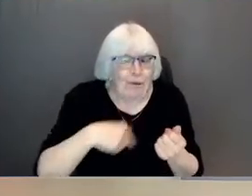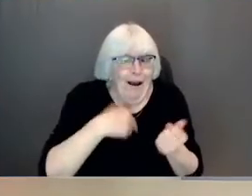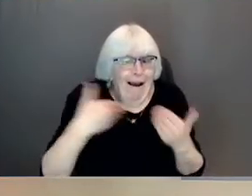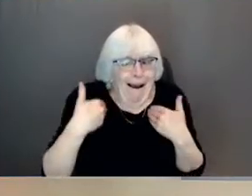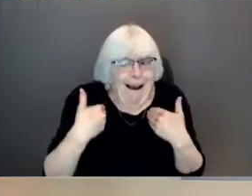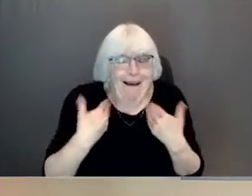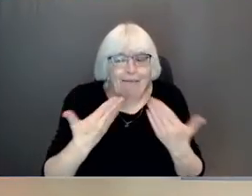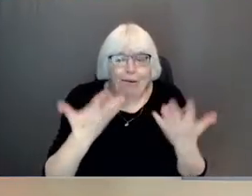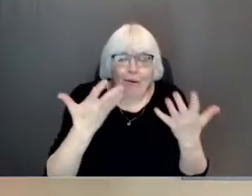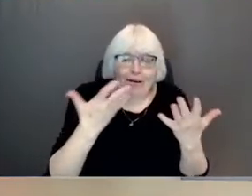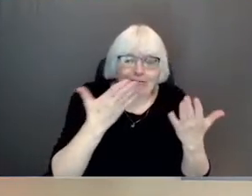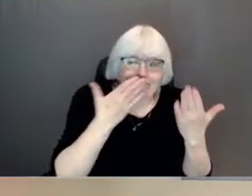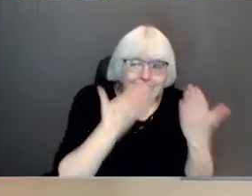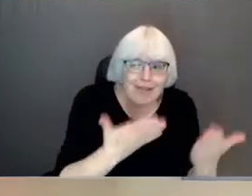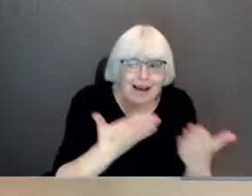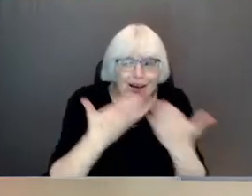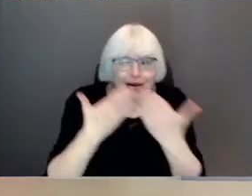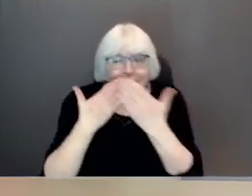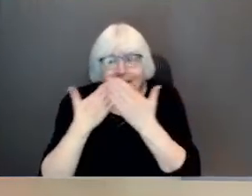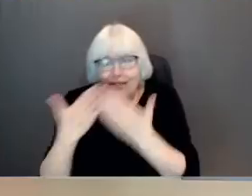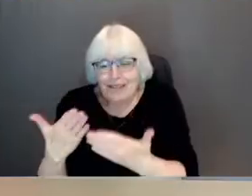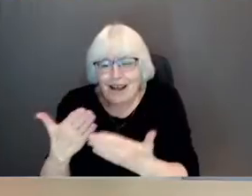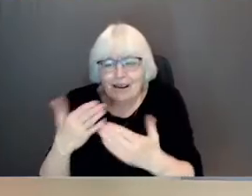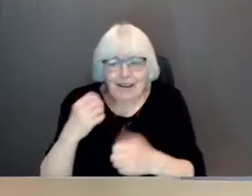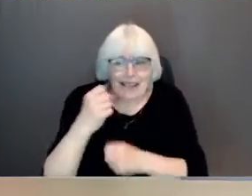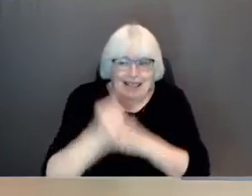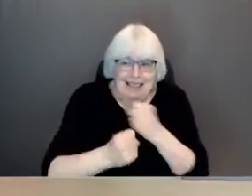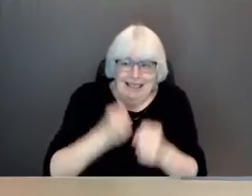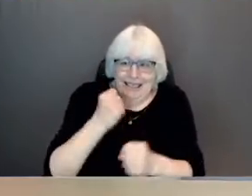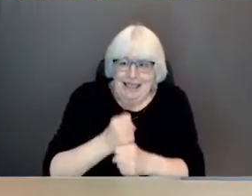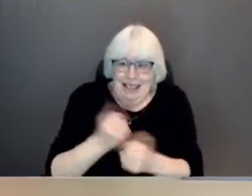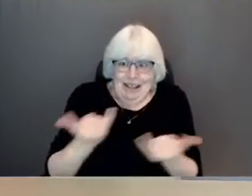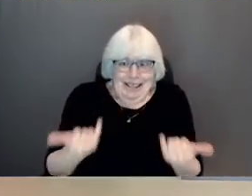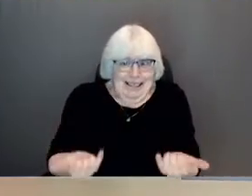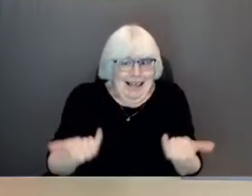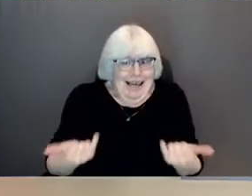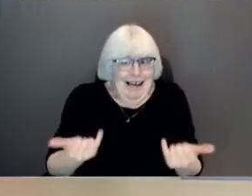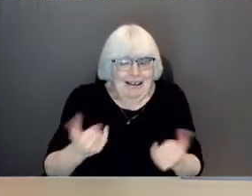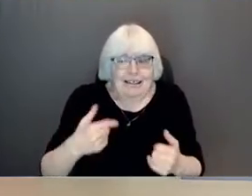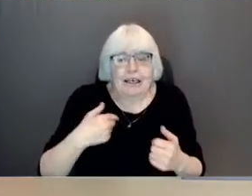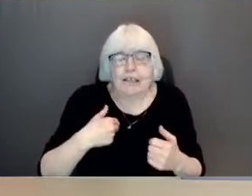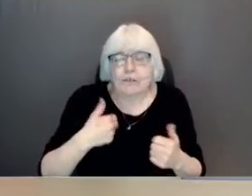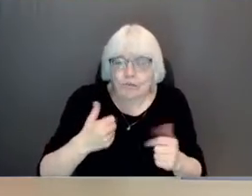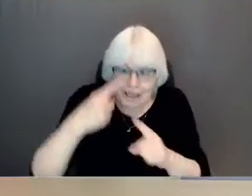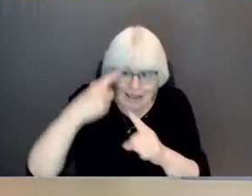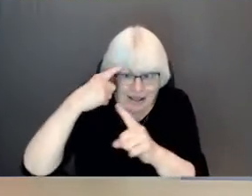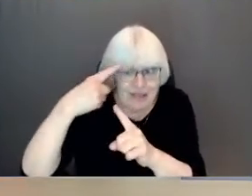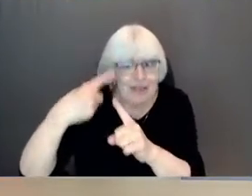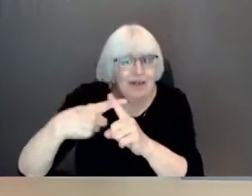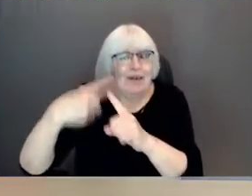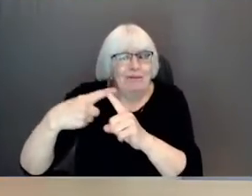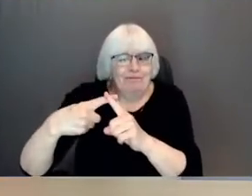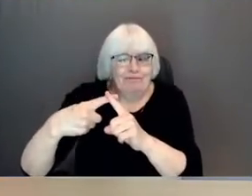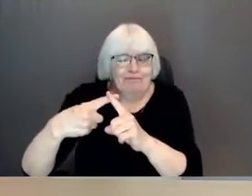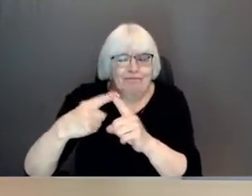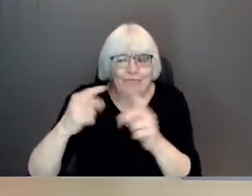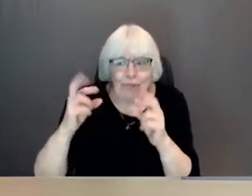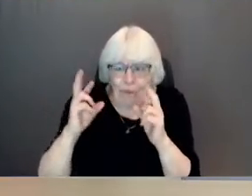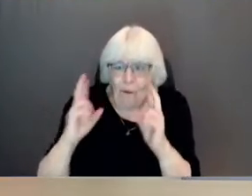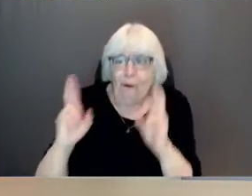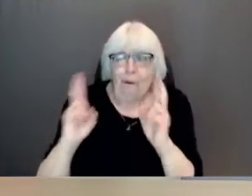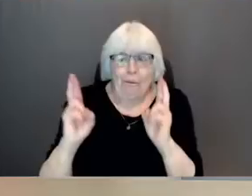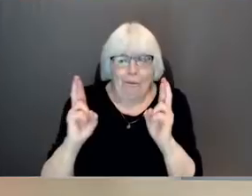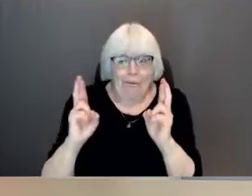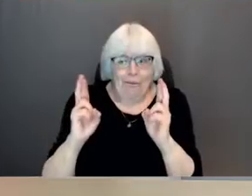hope. And both of these hope and gratitude underlining a lot of hard work that